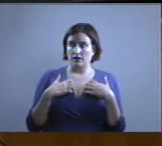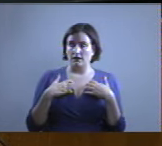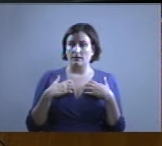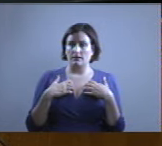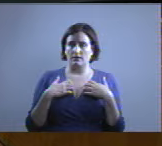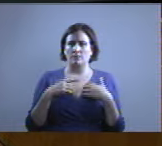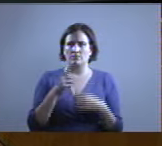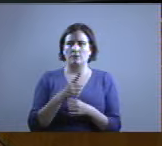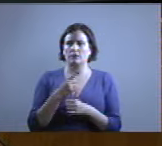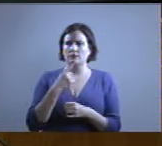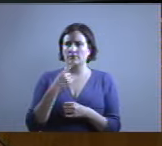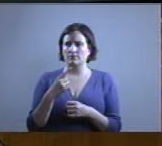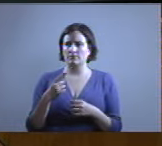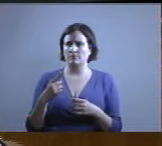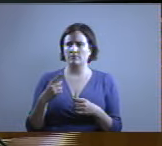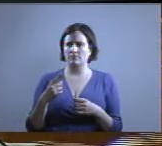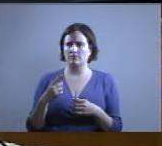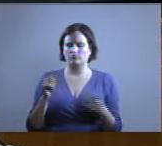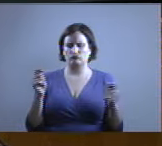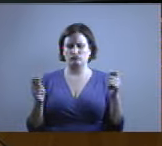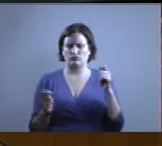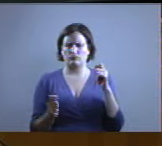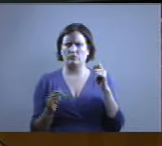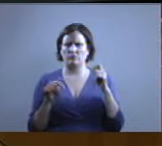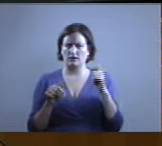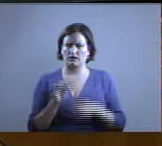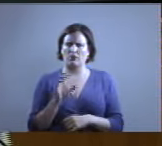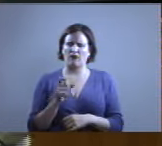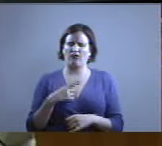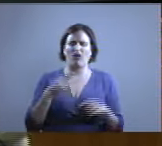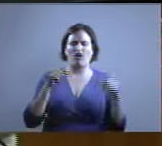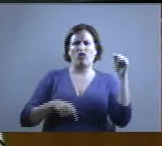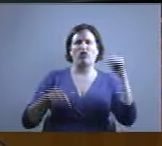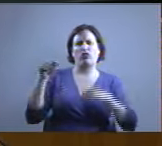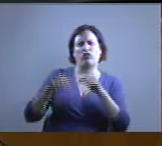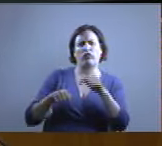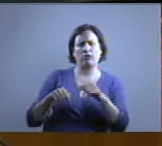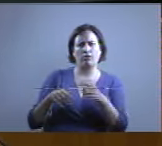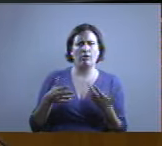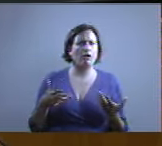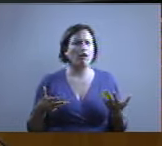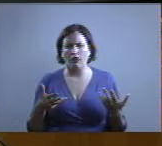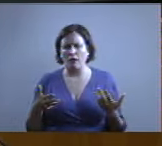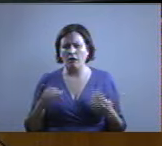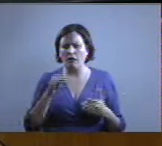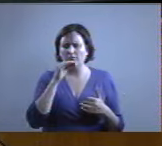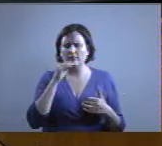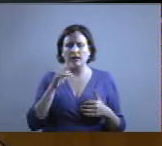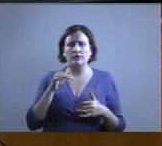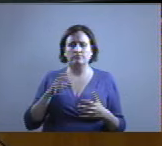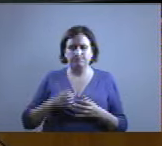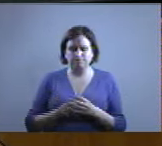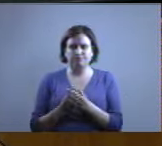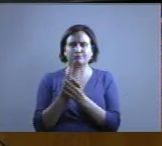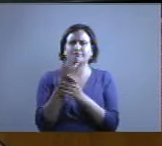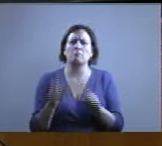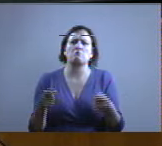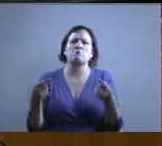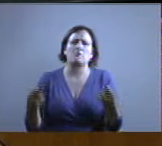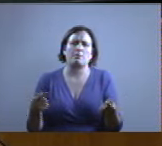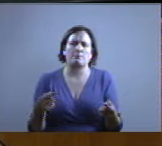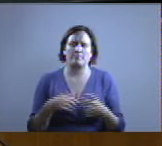country's transformation efforts and at worst, put political roadblocks on the path to a transformed